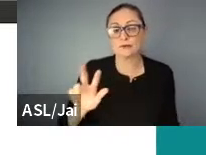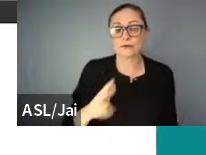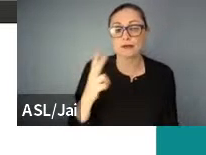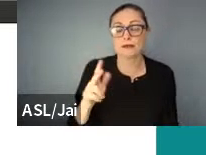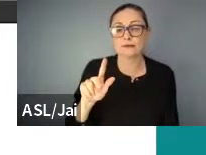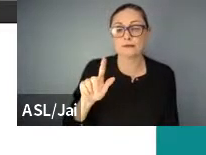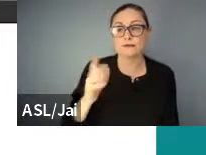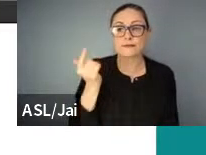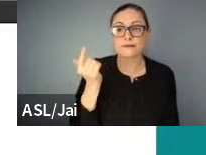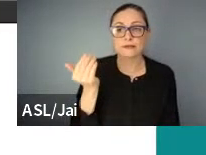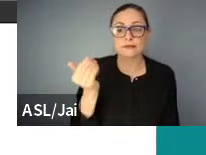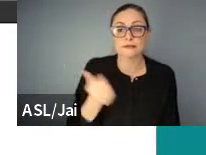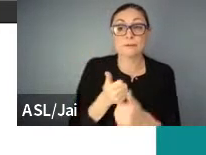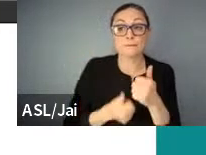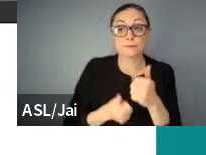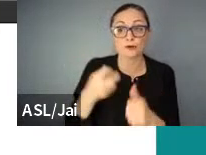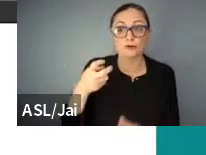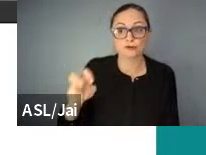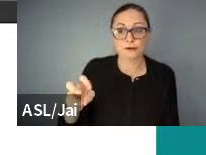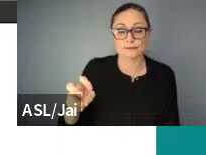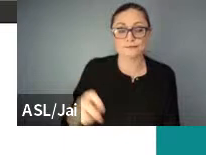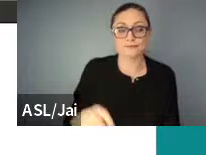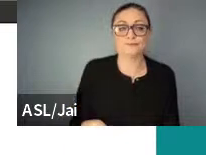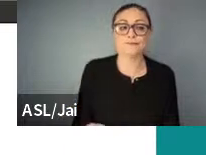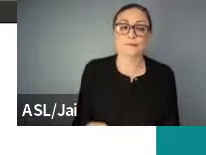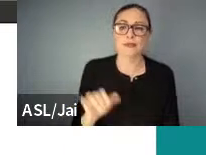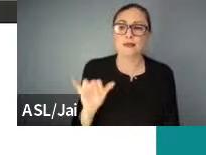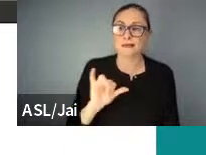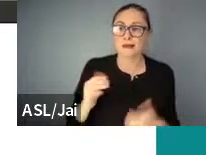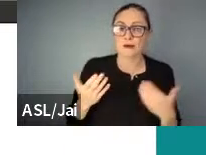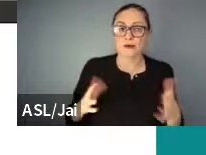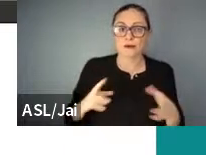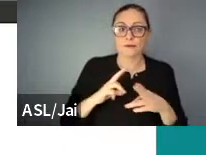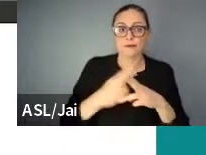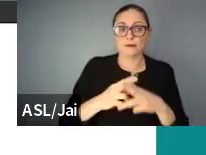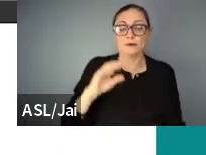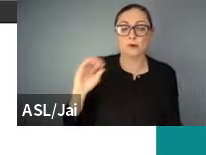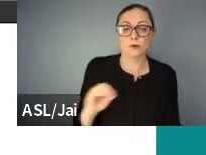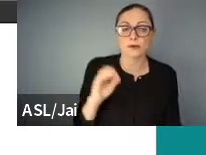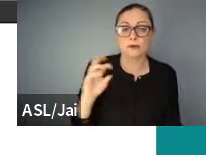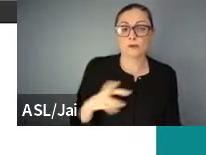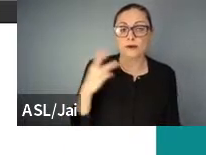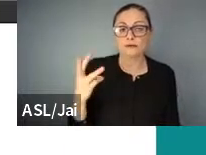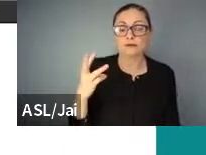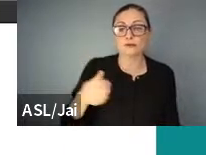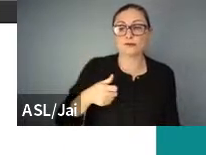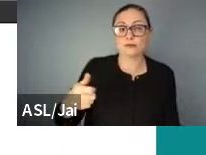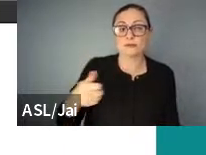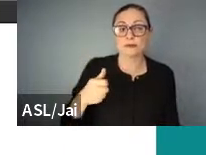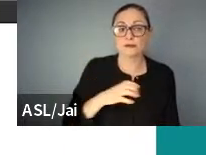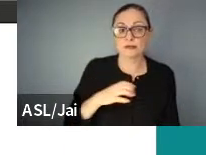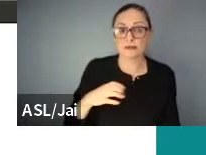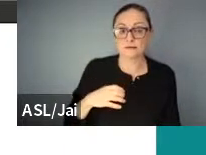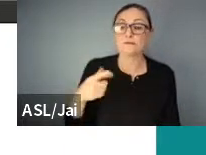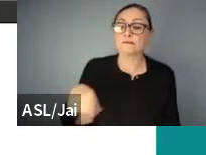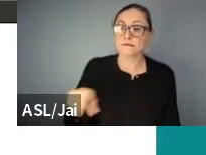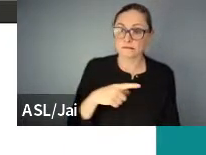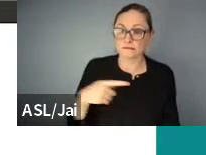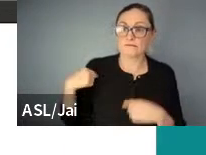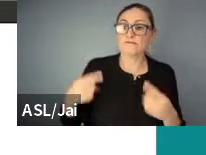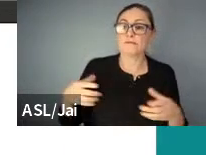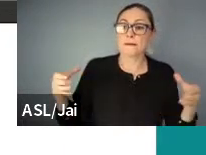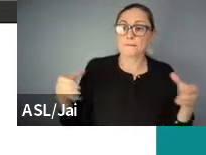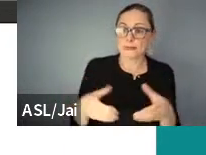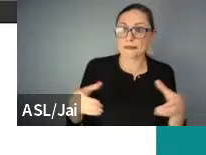please. As I mentioned, the Oregon and Washington Transportation Commissions have been meeting, and they will